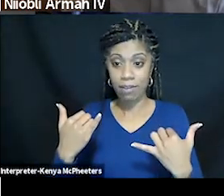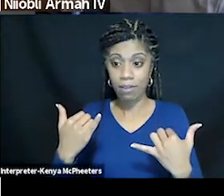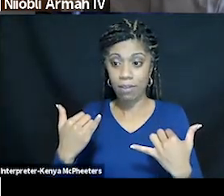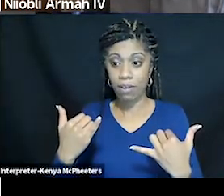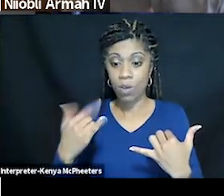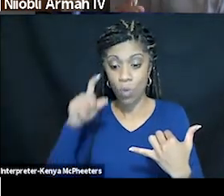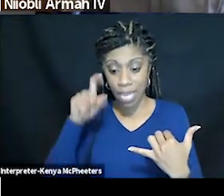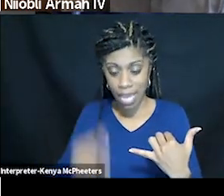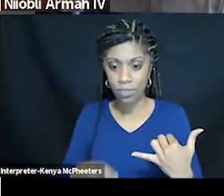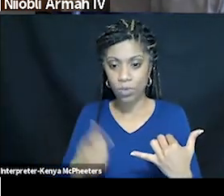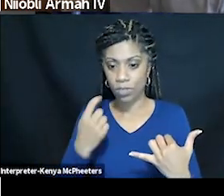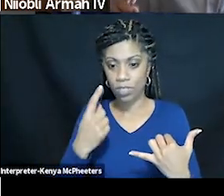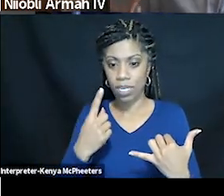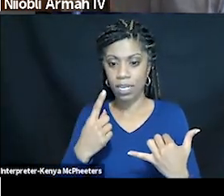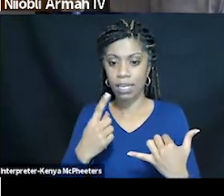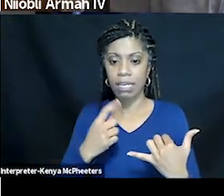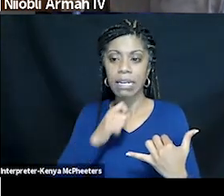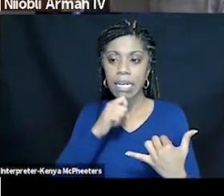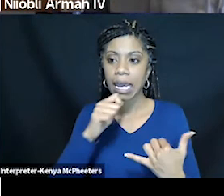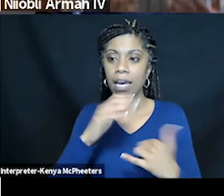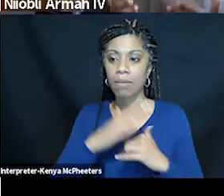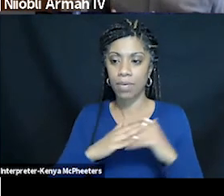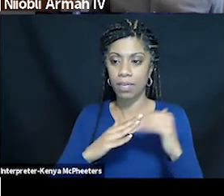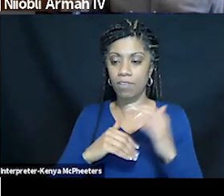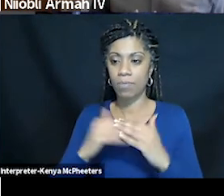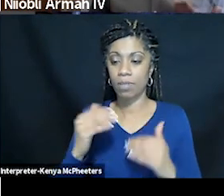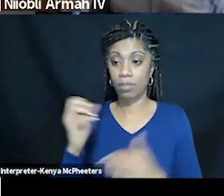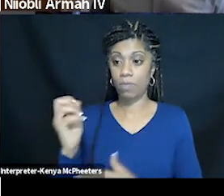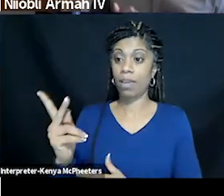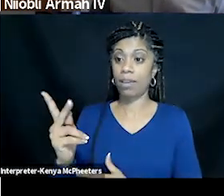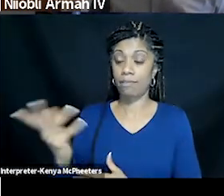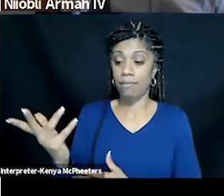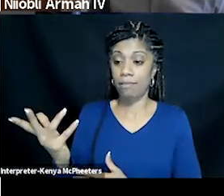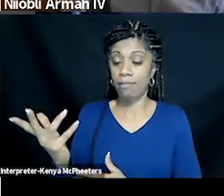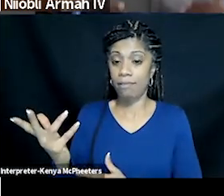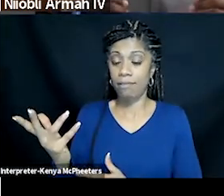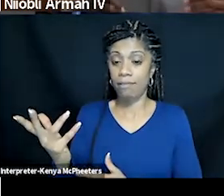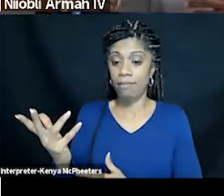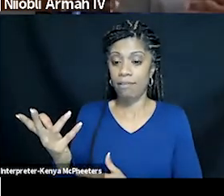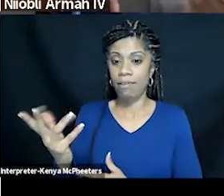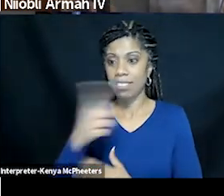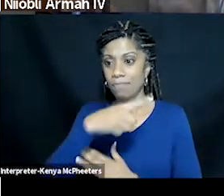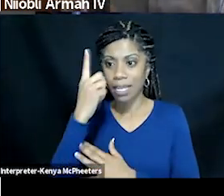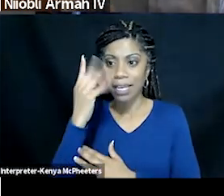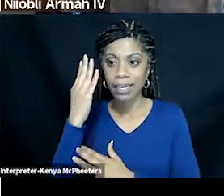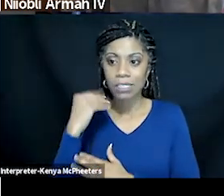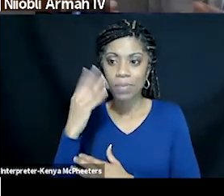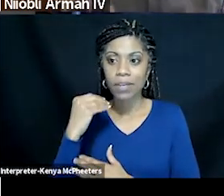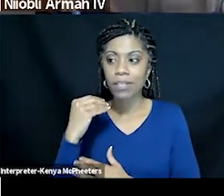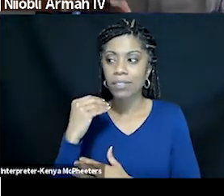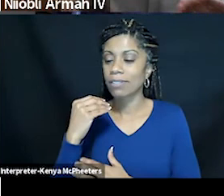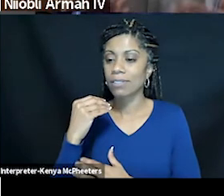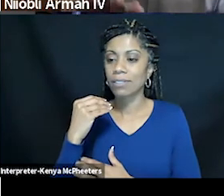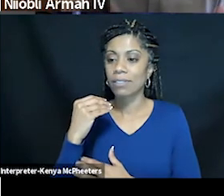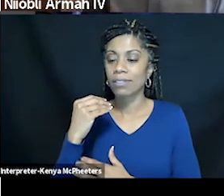to professionalize, train, and teach. Like, this lived experience that Black and brown people have, like, our white brothers and